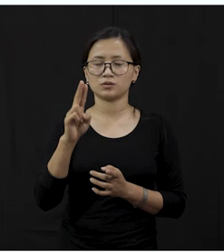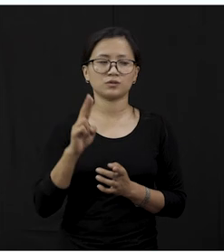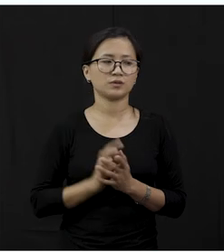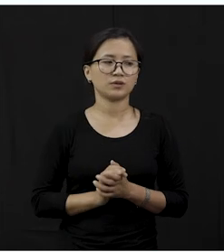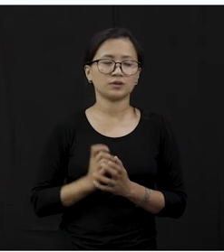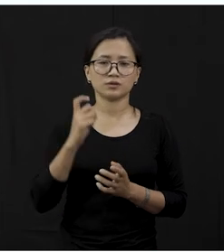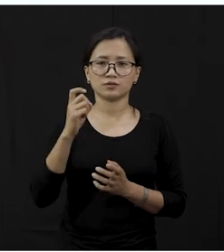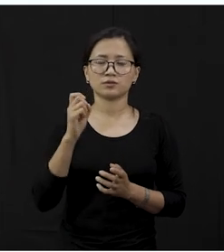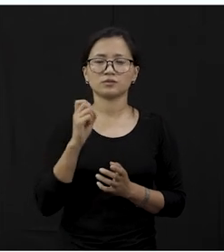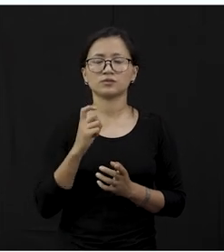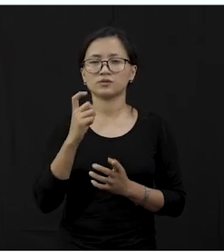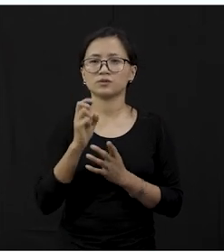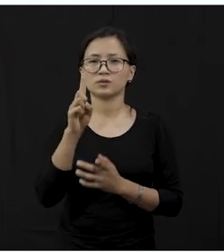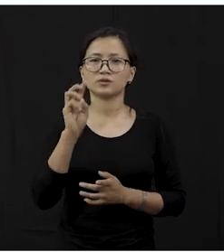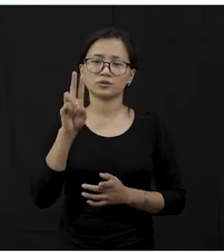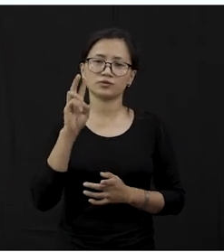7,124,